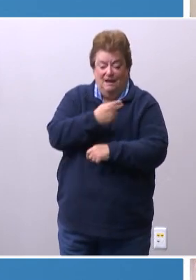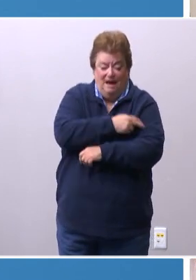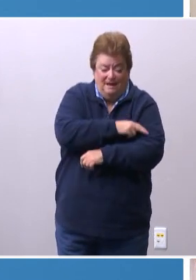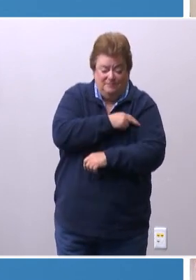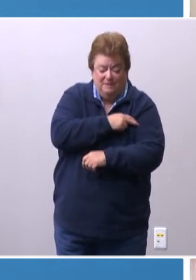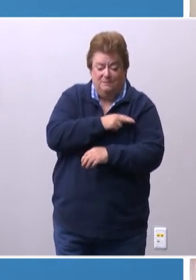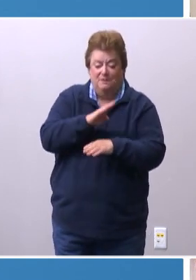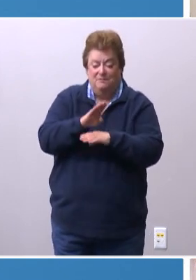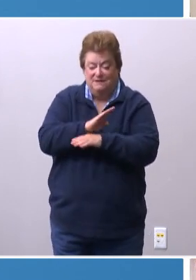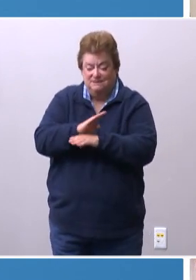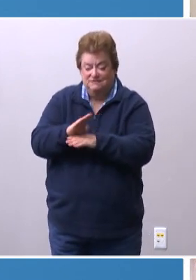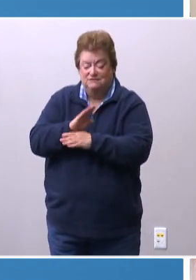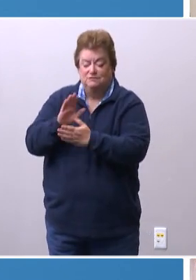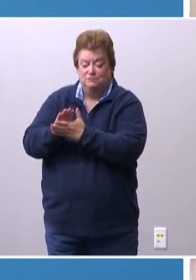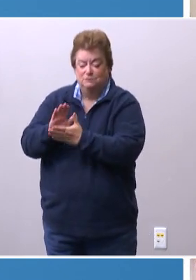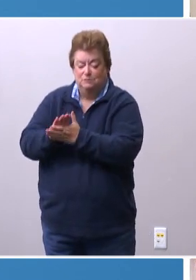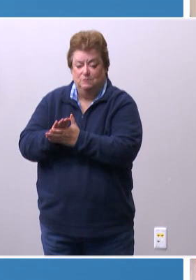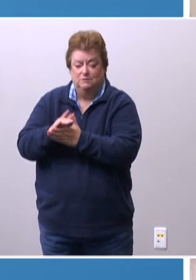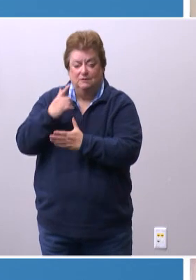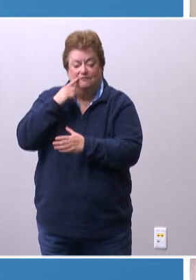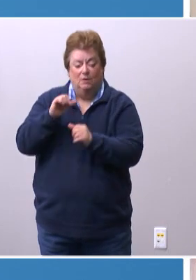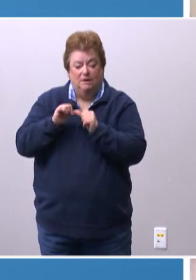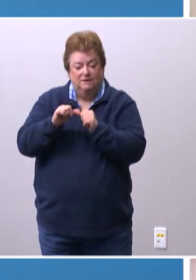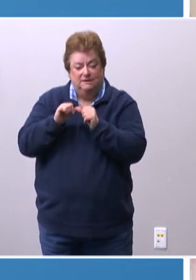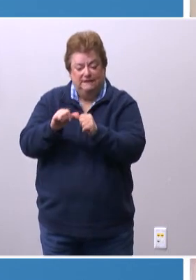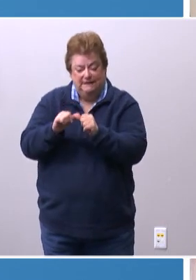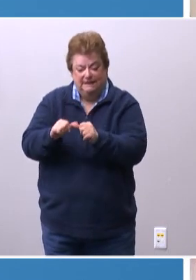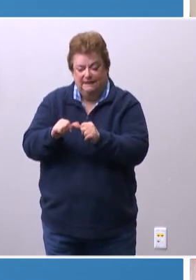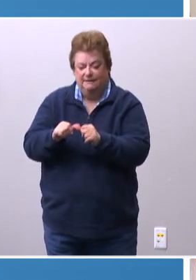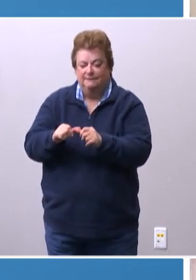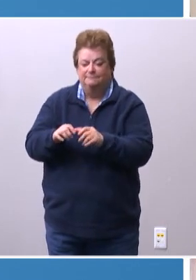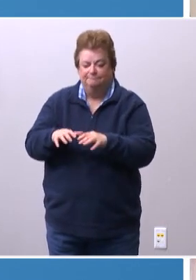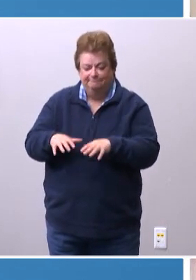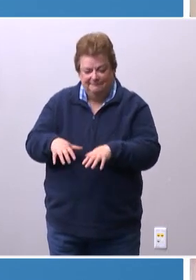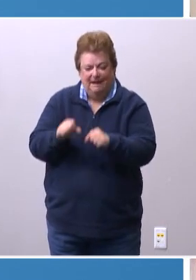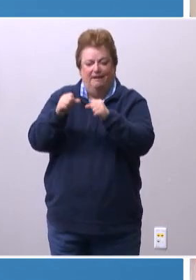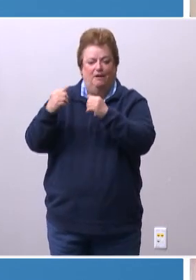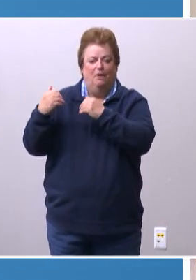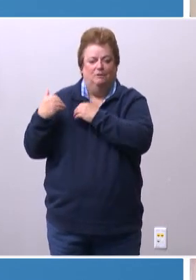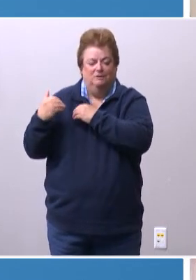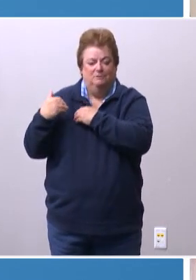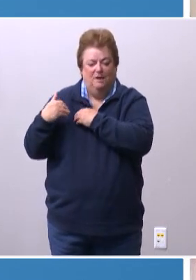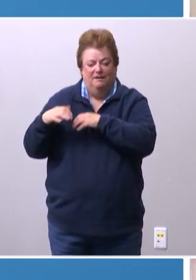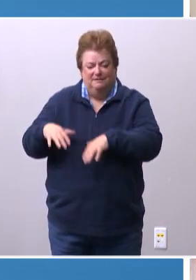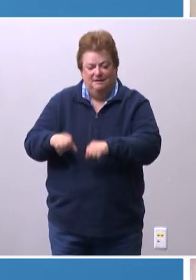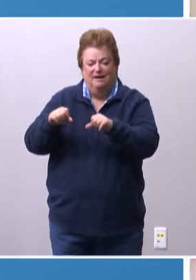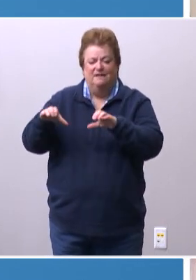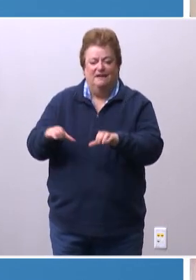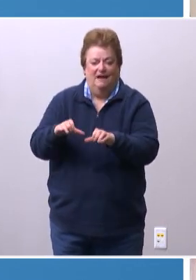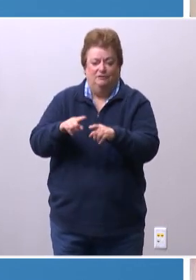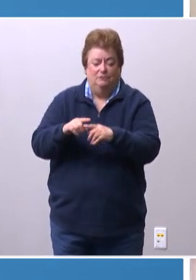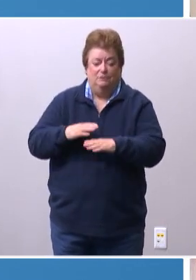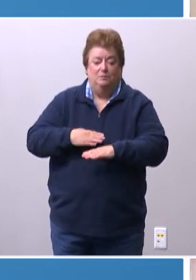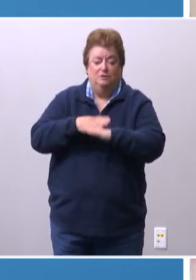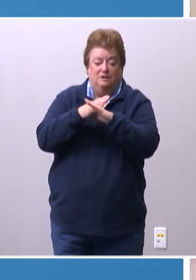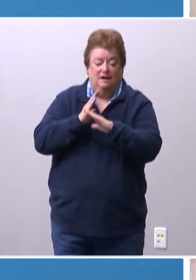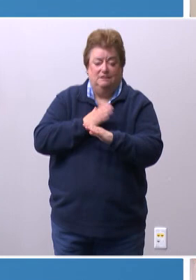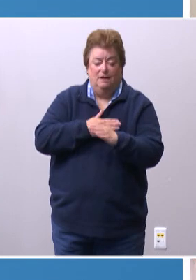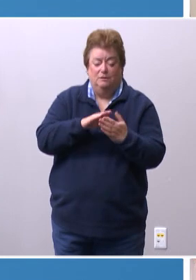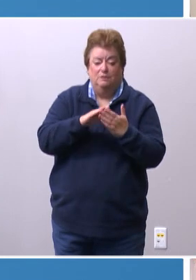for consistently stepping up throughout the pandemic and taking action to help protect our community.